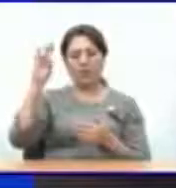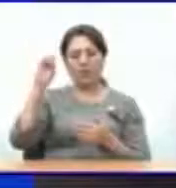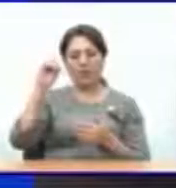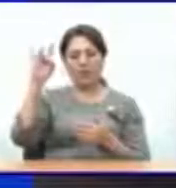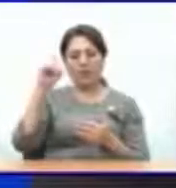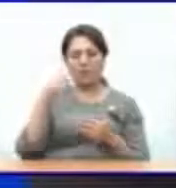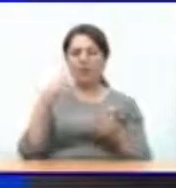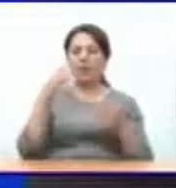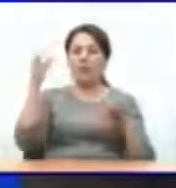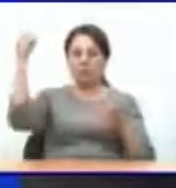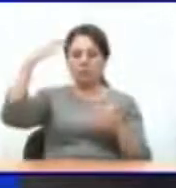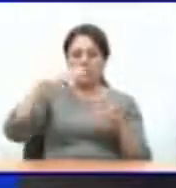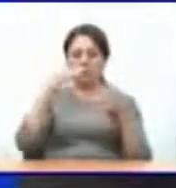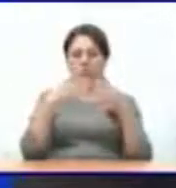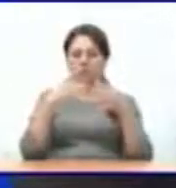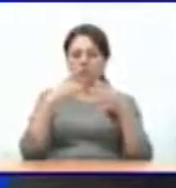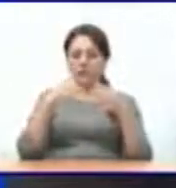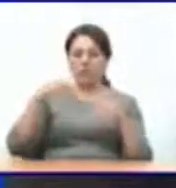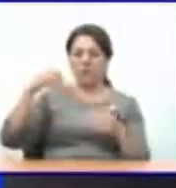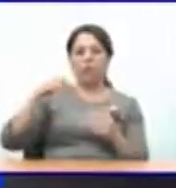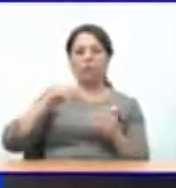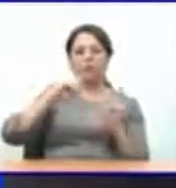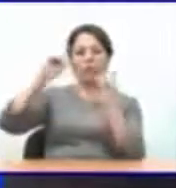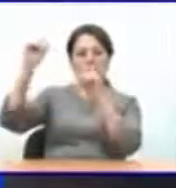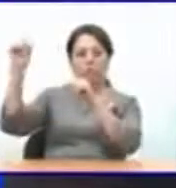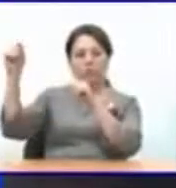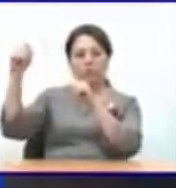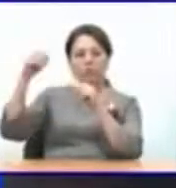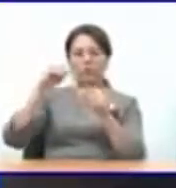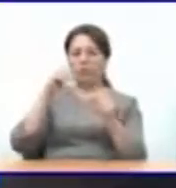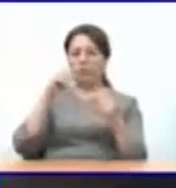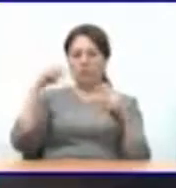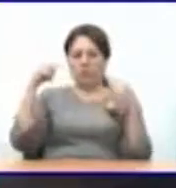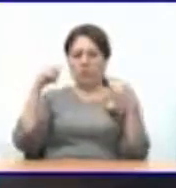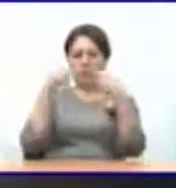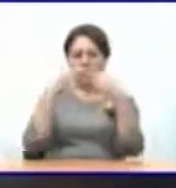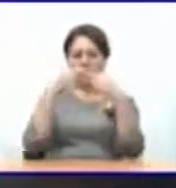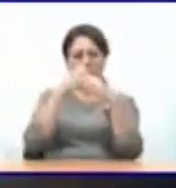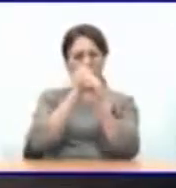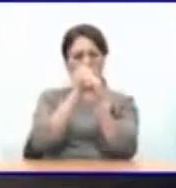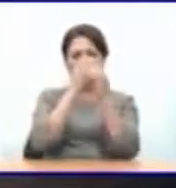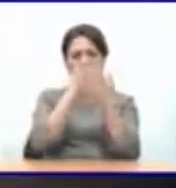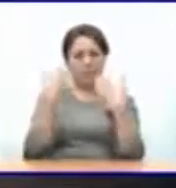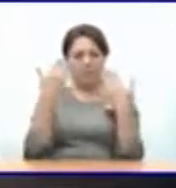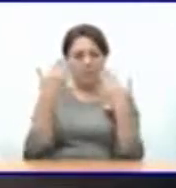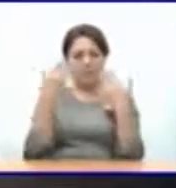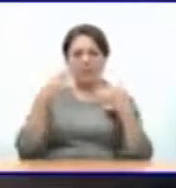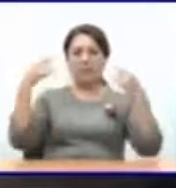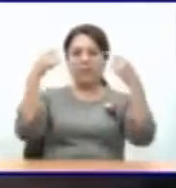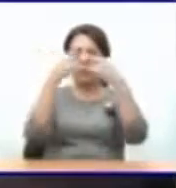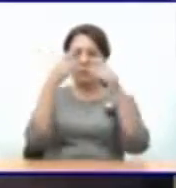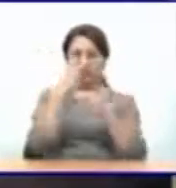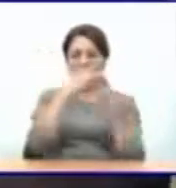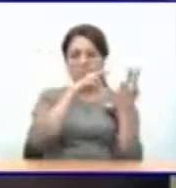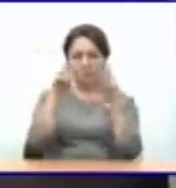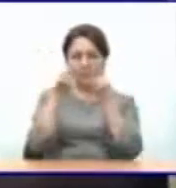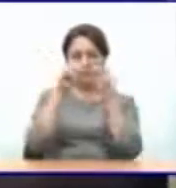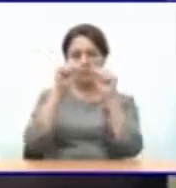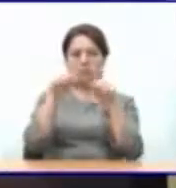o'tishi to'g'ridan-to'g'ri teleskop orqali emas, balki oq ekranda aks ettirilgan holda